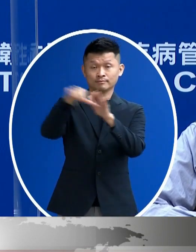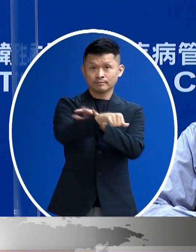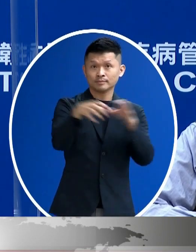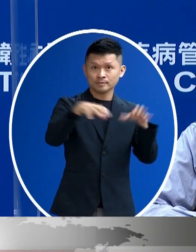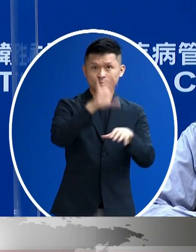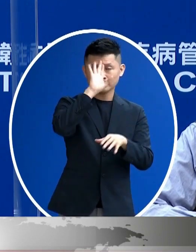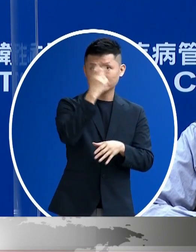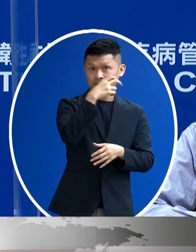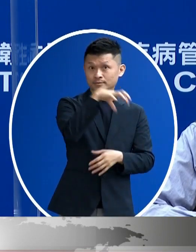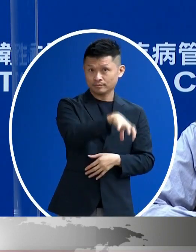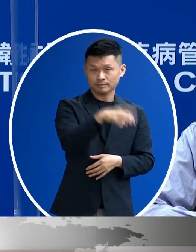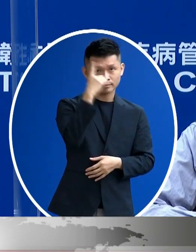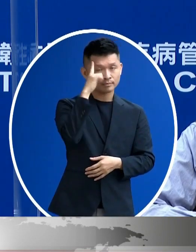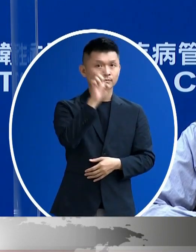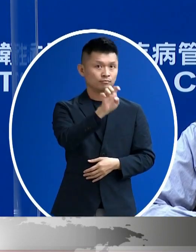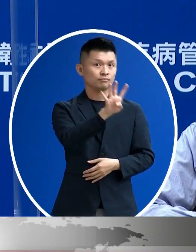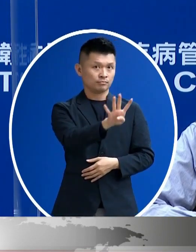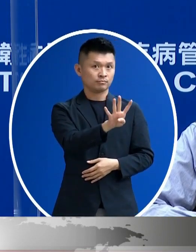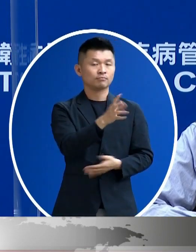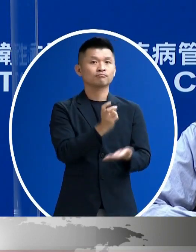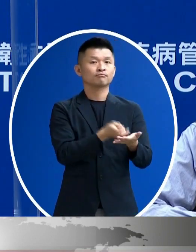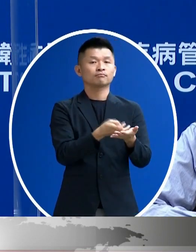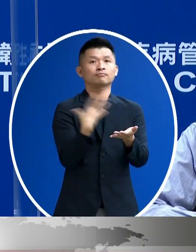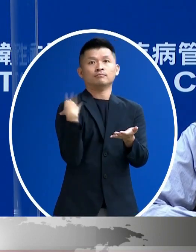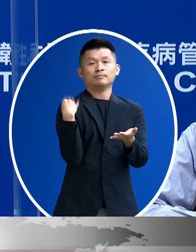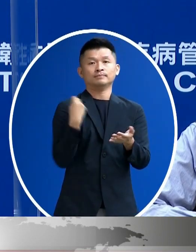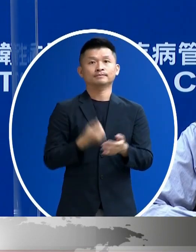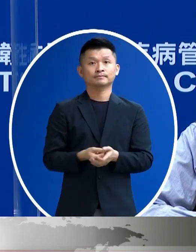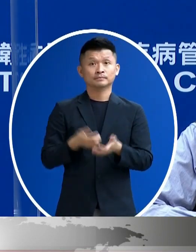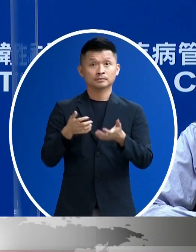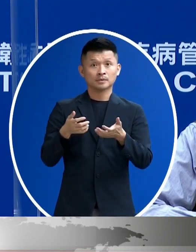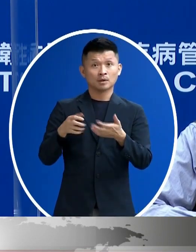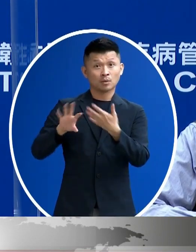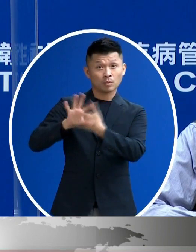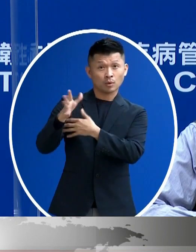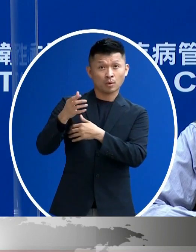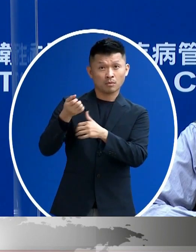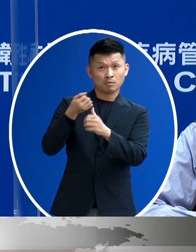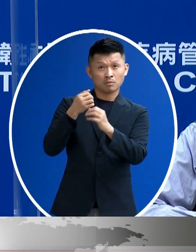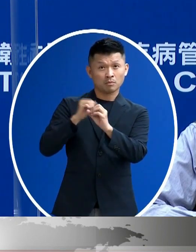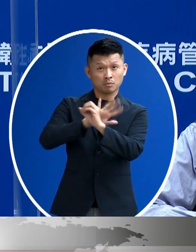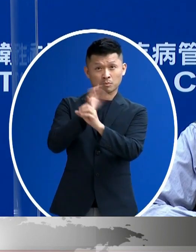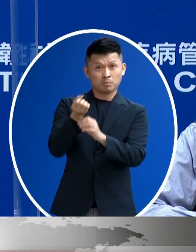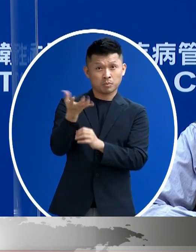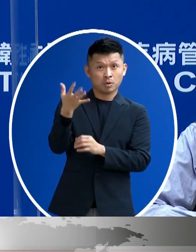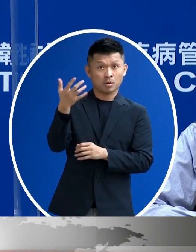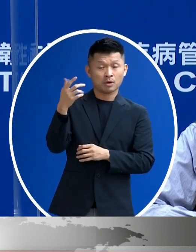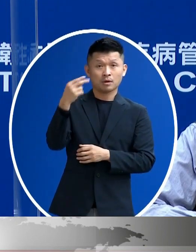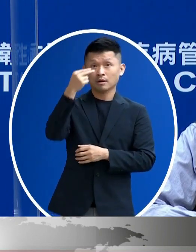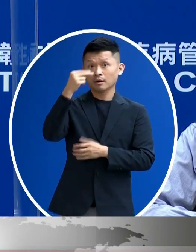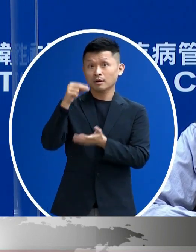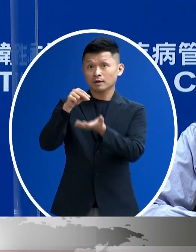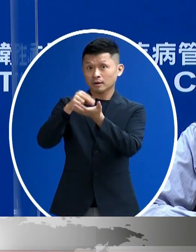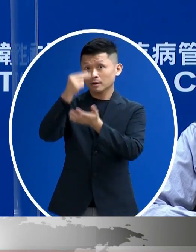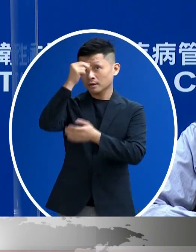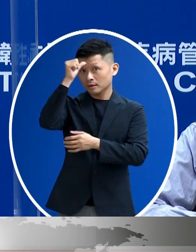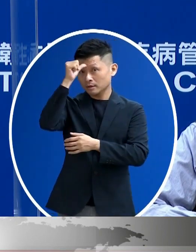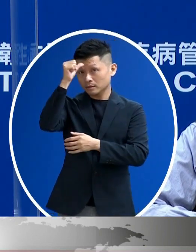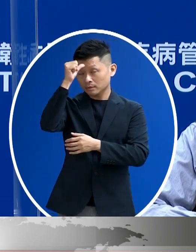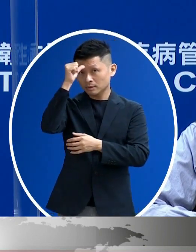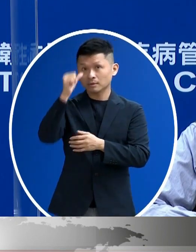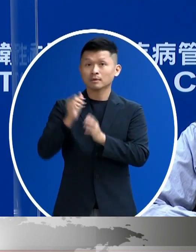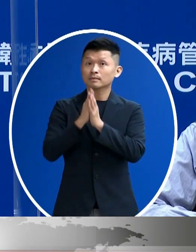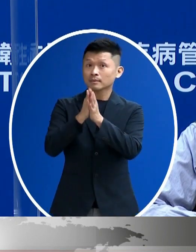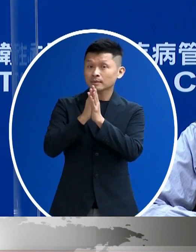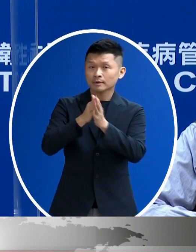key high-risk countries will still have to quarantine at government facilities for 14 days. That is people arriving from India, the UK and